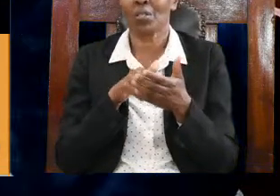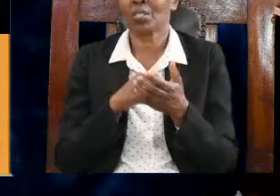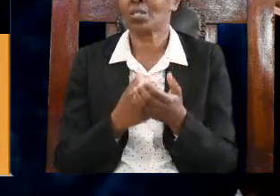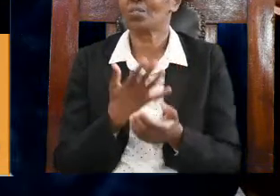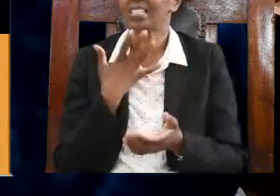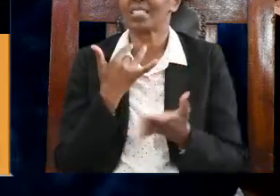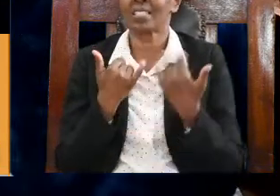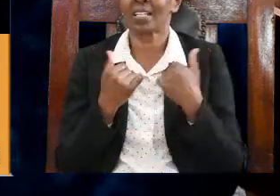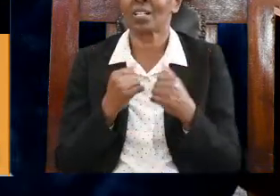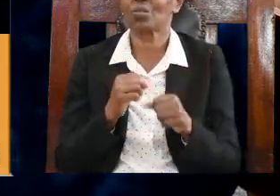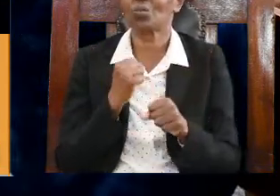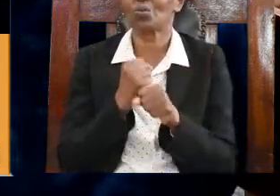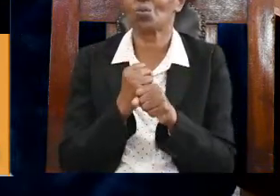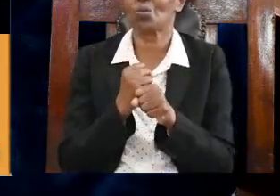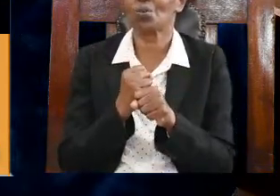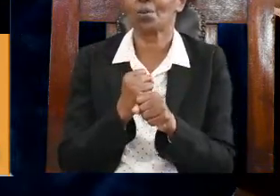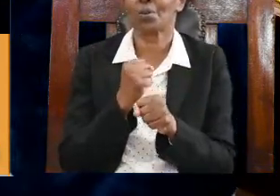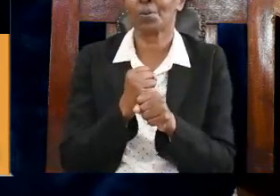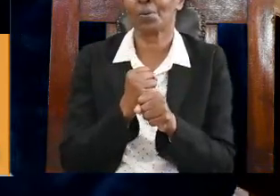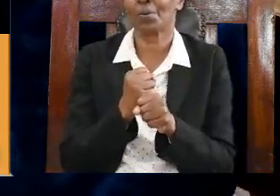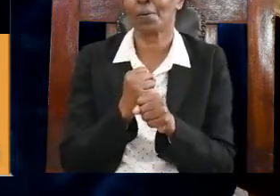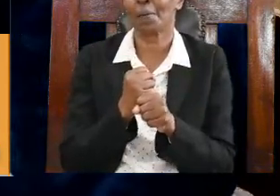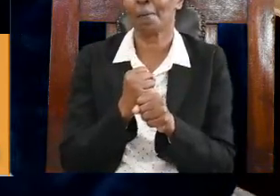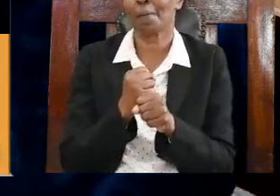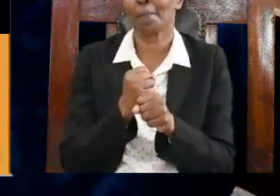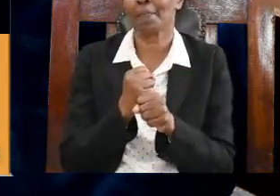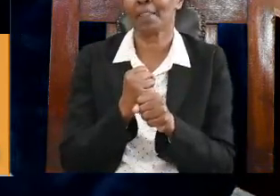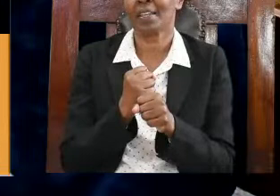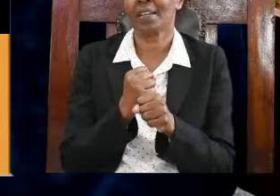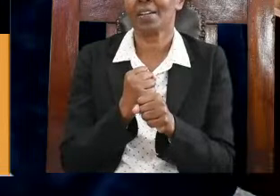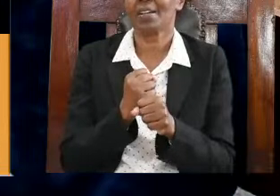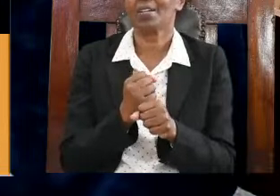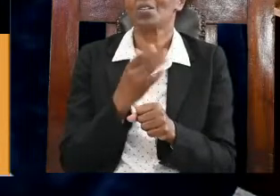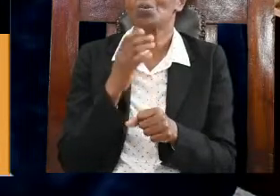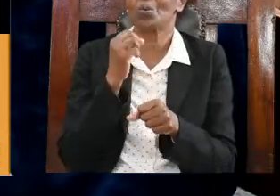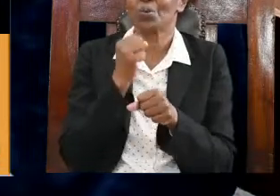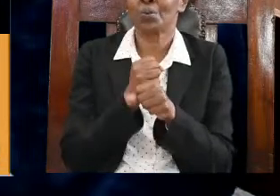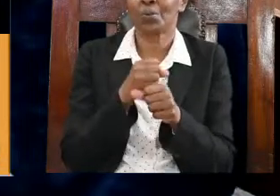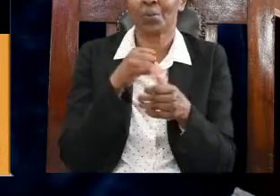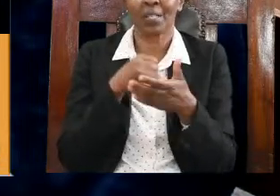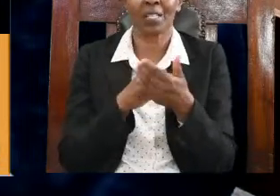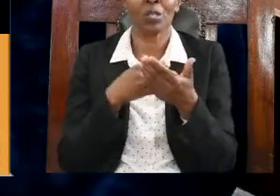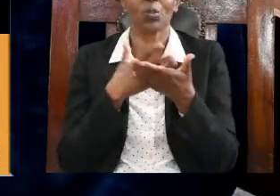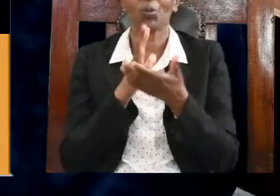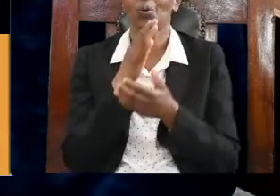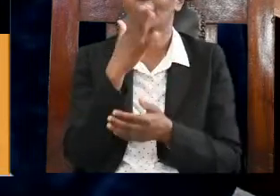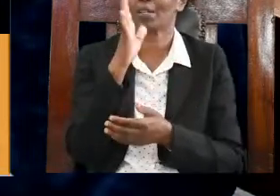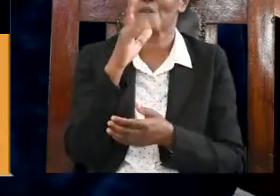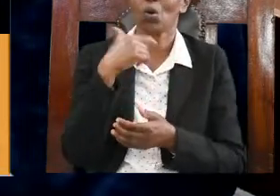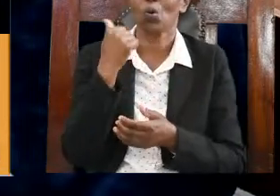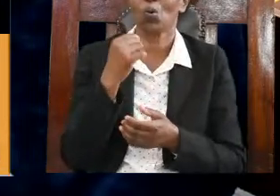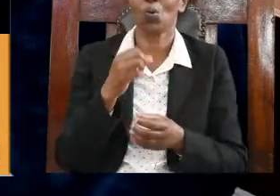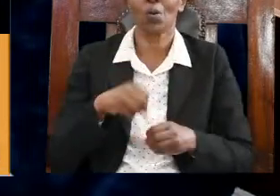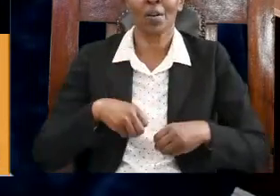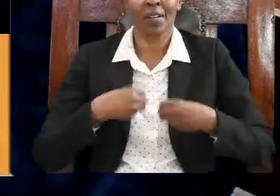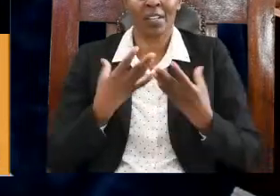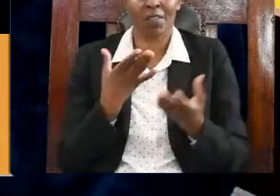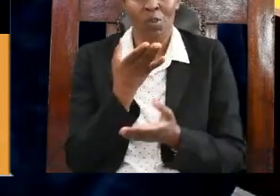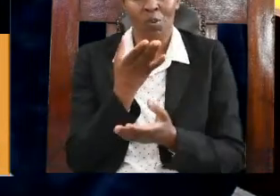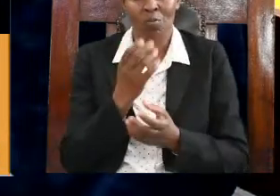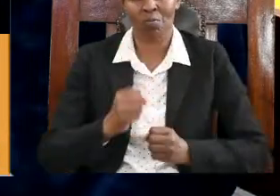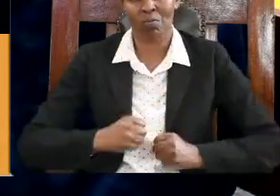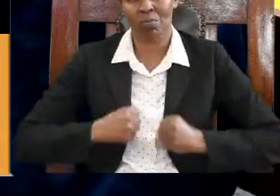do for them to grow, to learn, and be purposeful people, I will do it through him who gives me